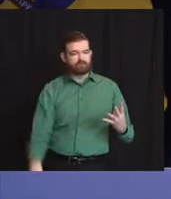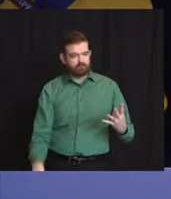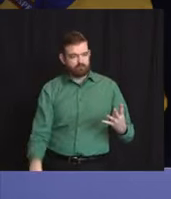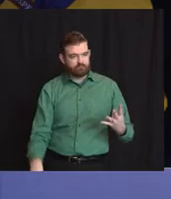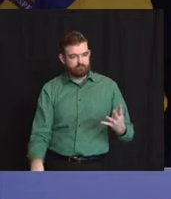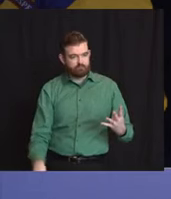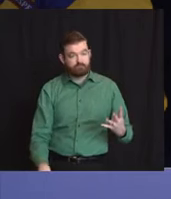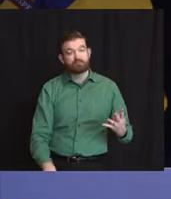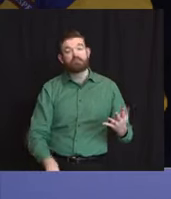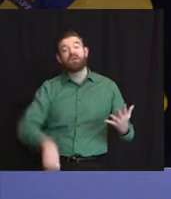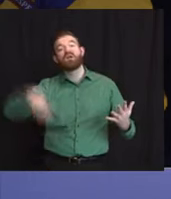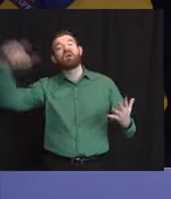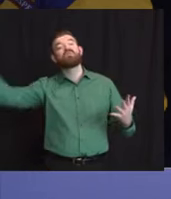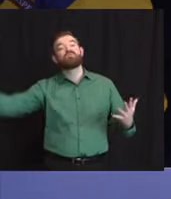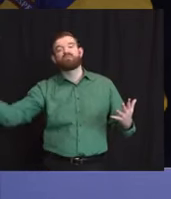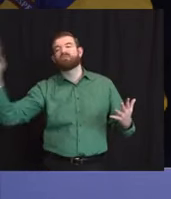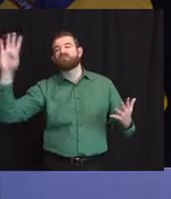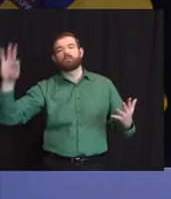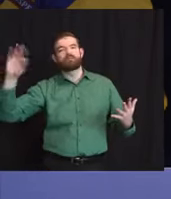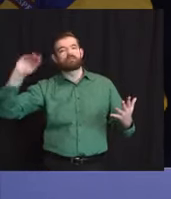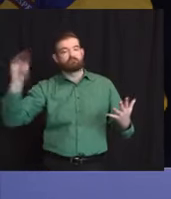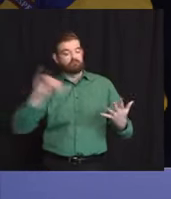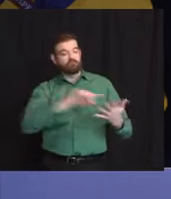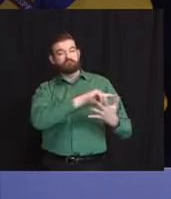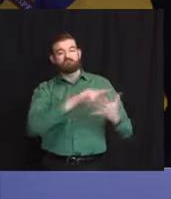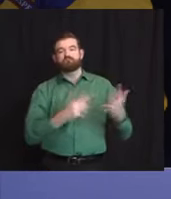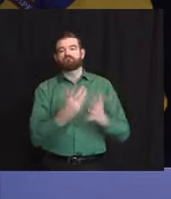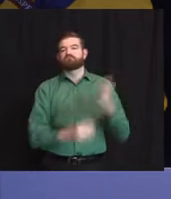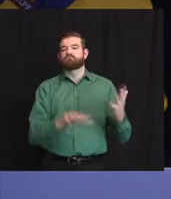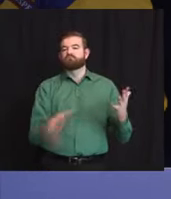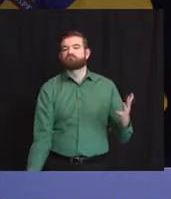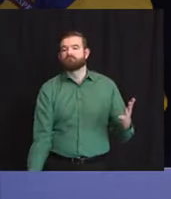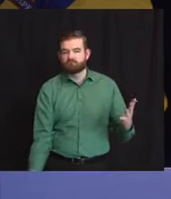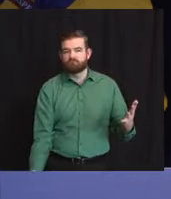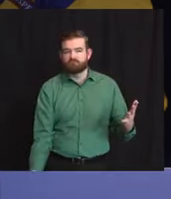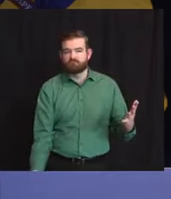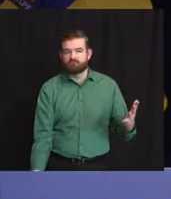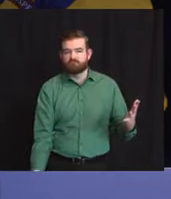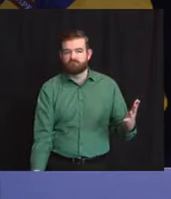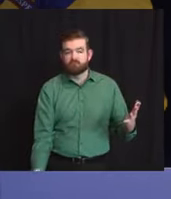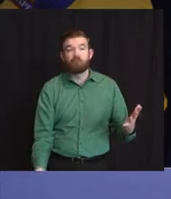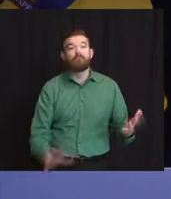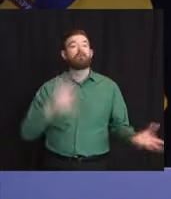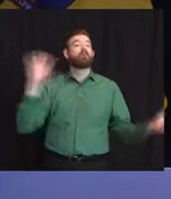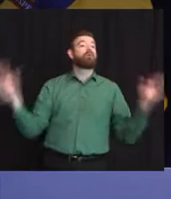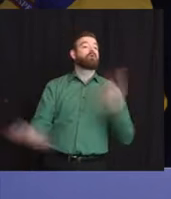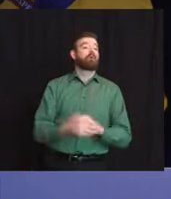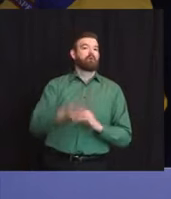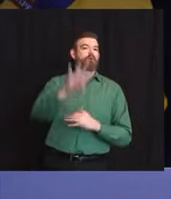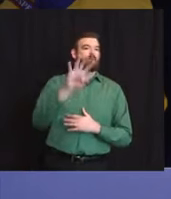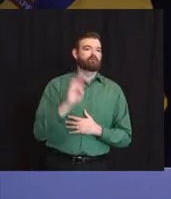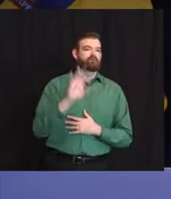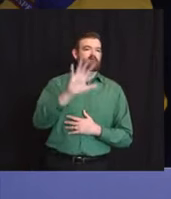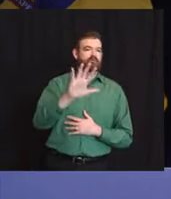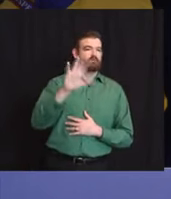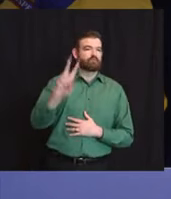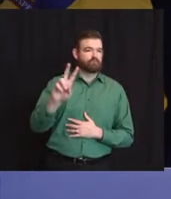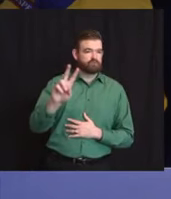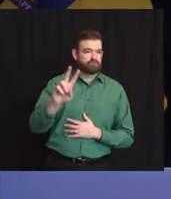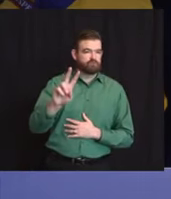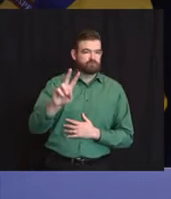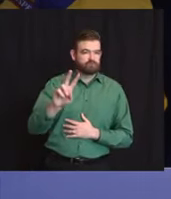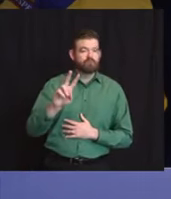4.9%. There are now 452 long-term care facilities in the state with